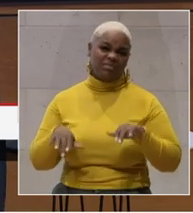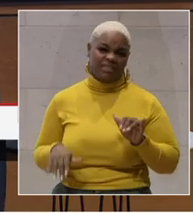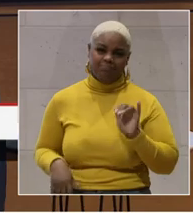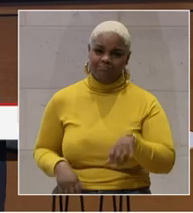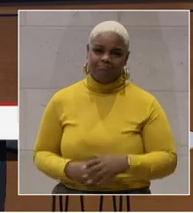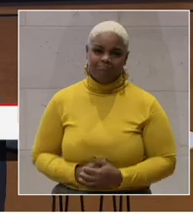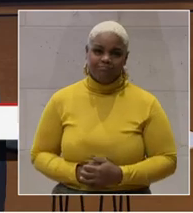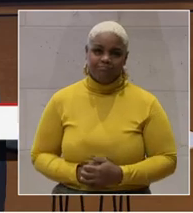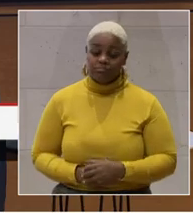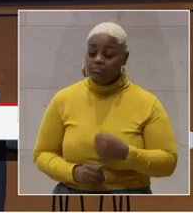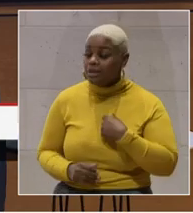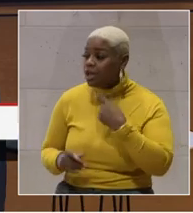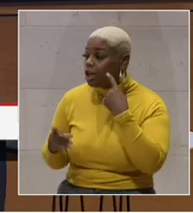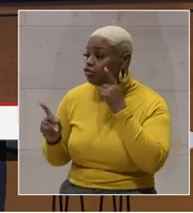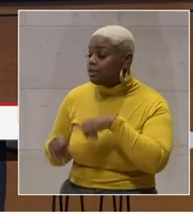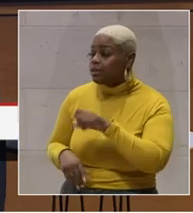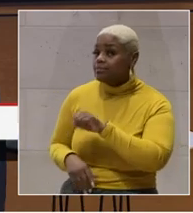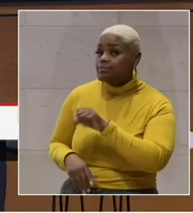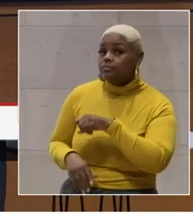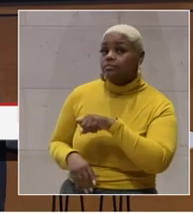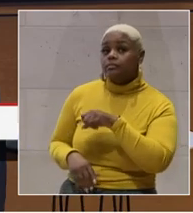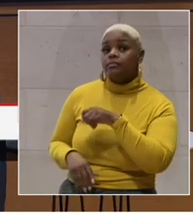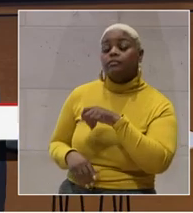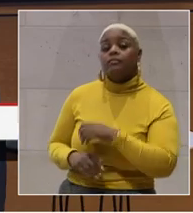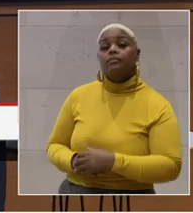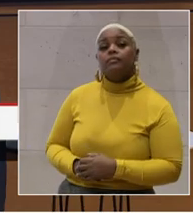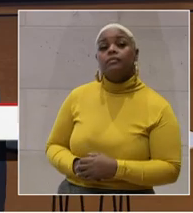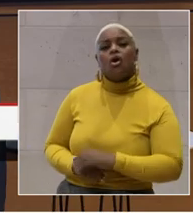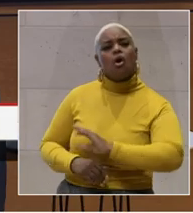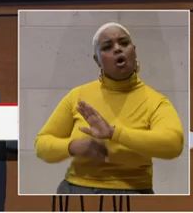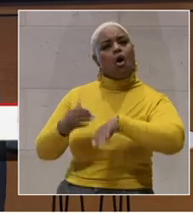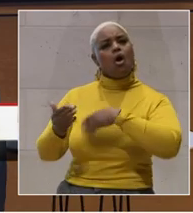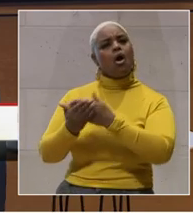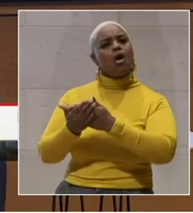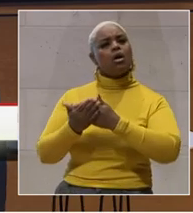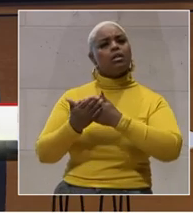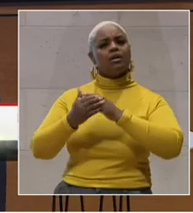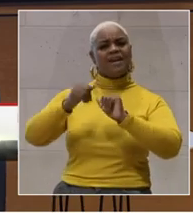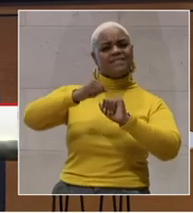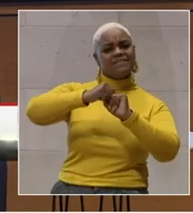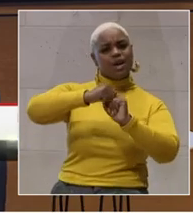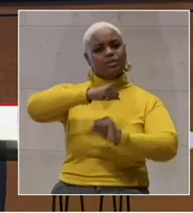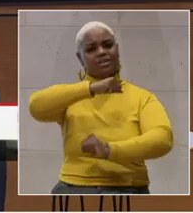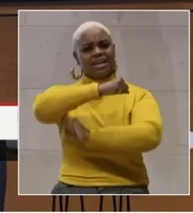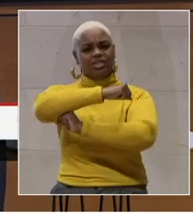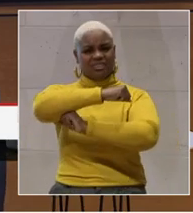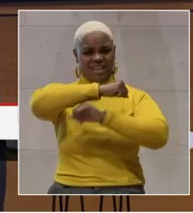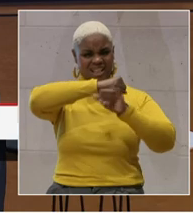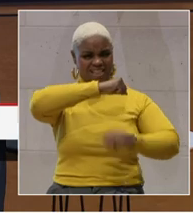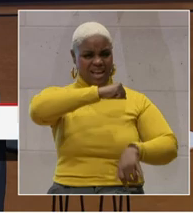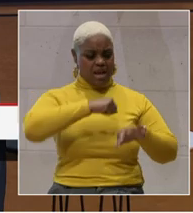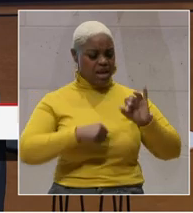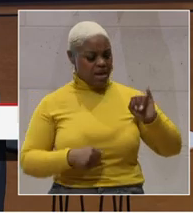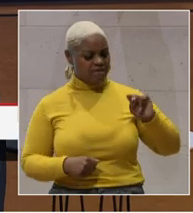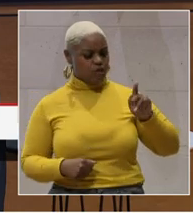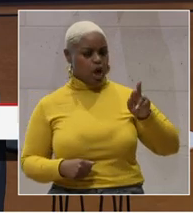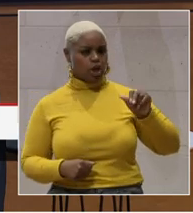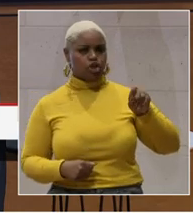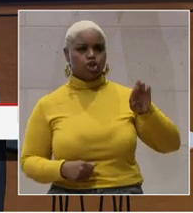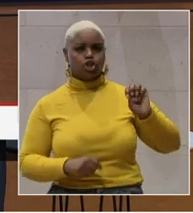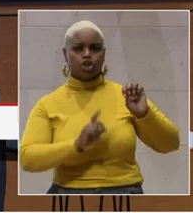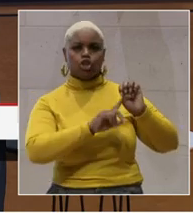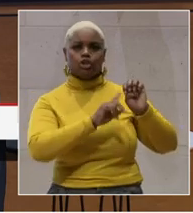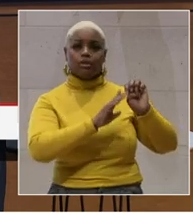all of the infrastructure dollars that will come from the bipartisan infrastructure bill can support how we invest in housing,